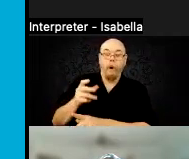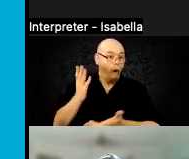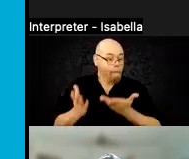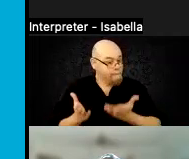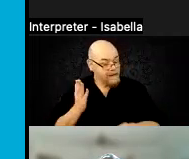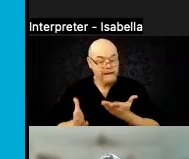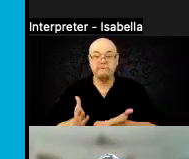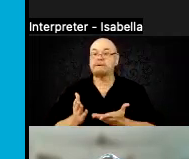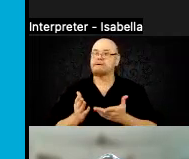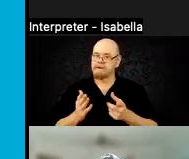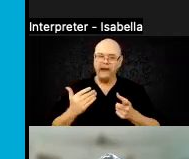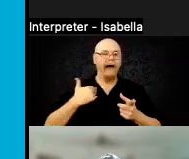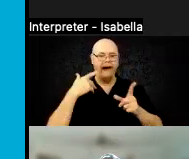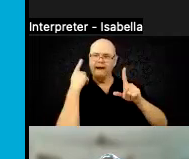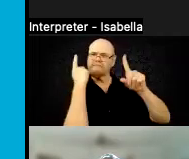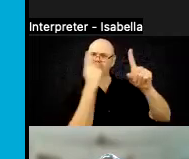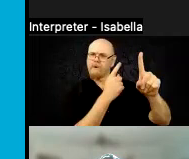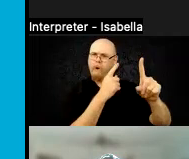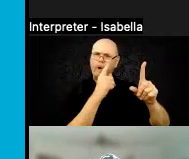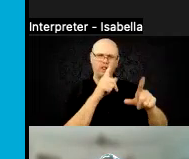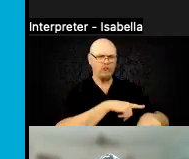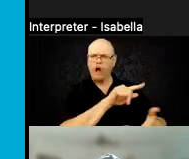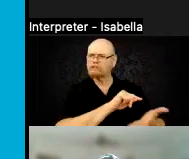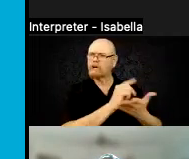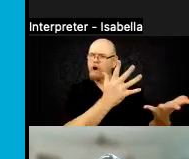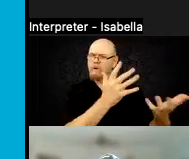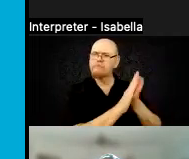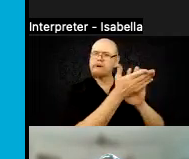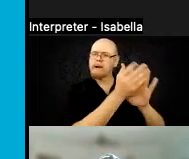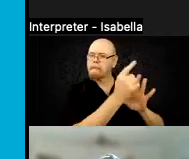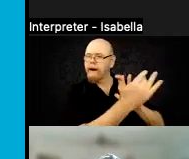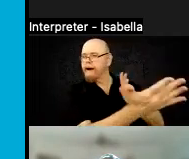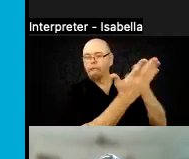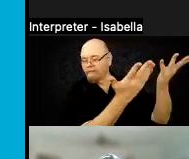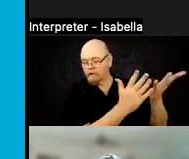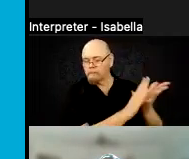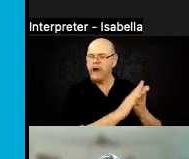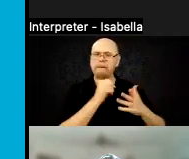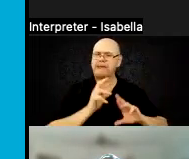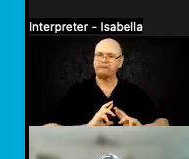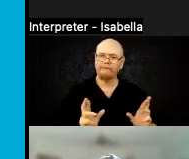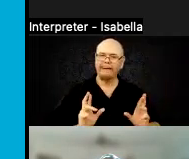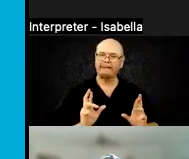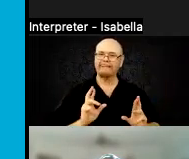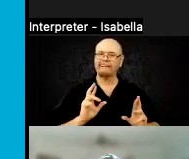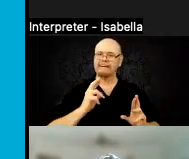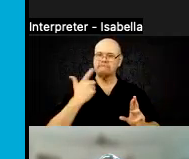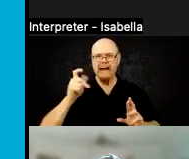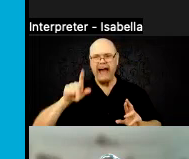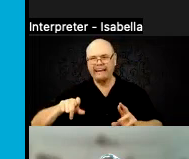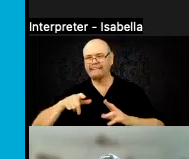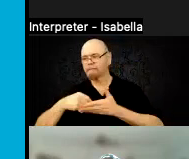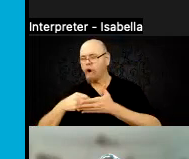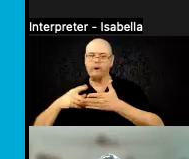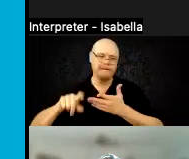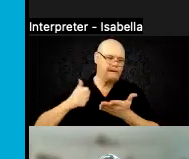a student has a long-term career goal that they know of and they want to pursue, but they're not ready to start doing that yet. Instead, right now, they need